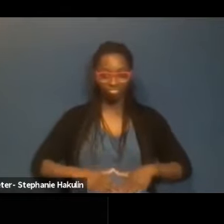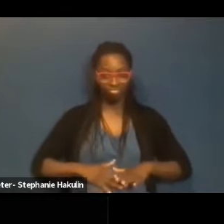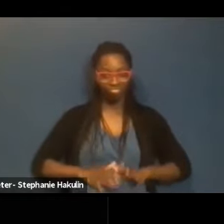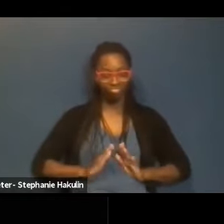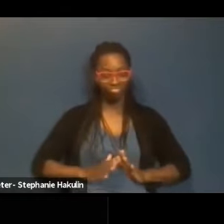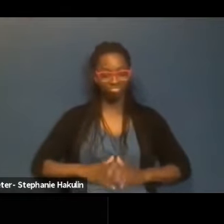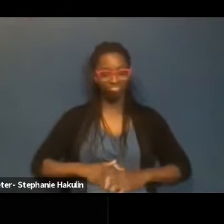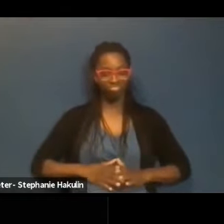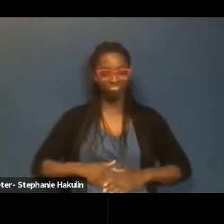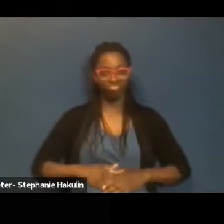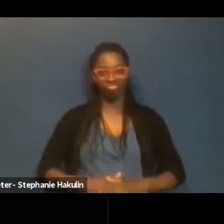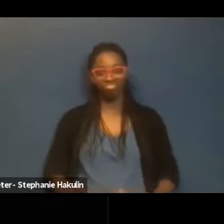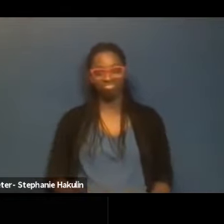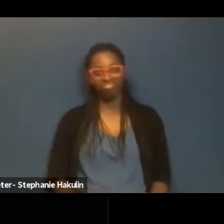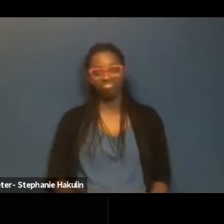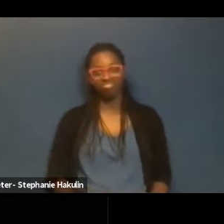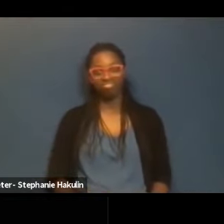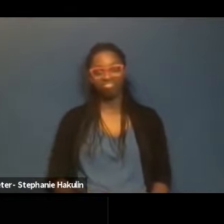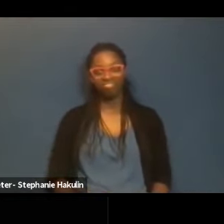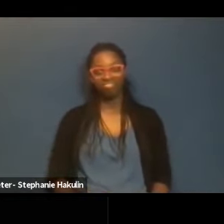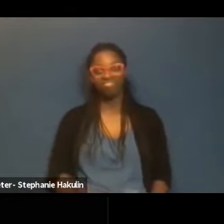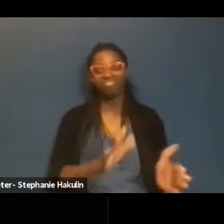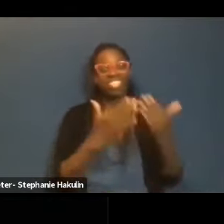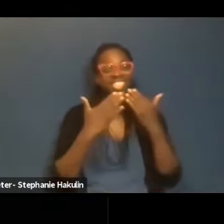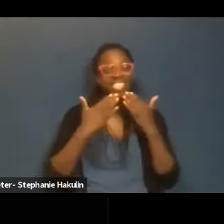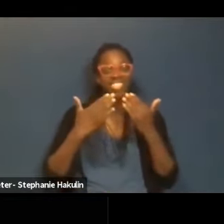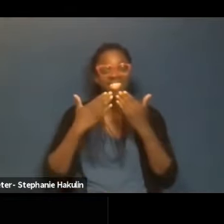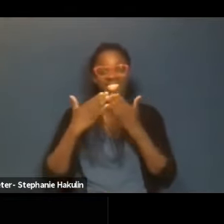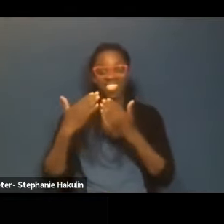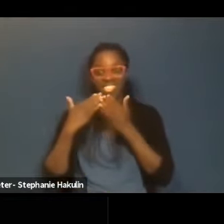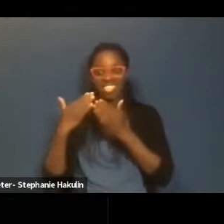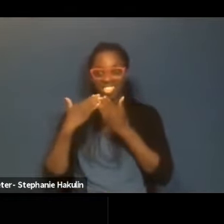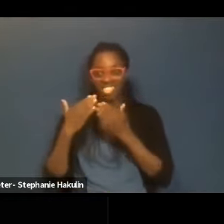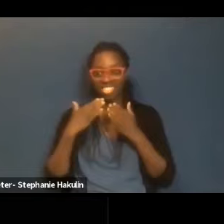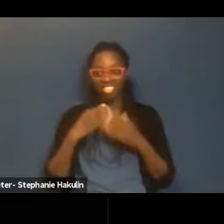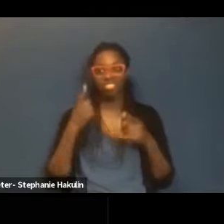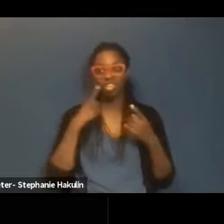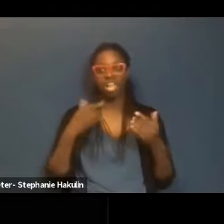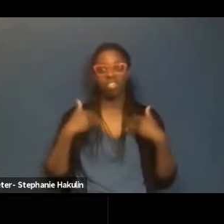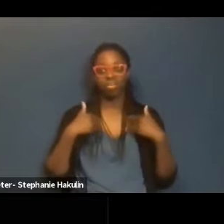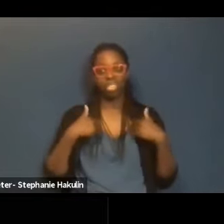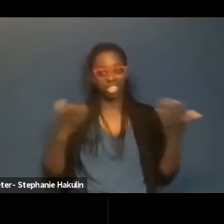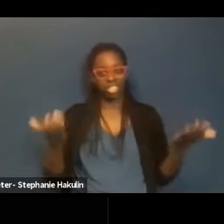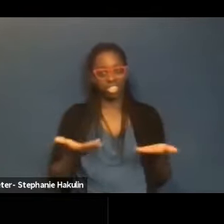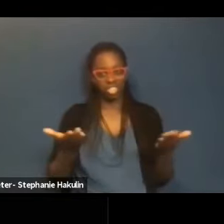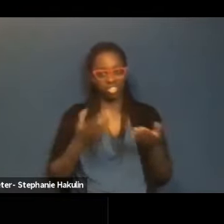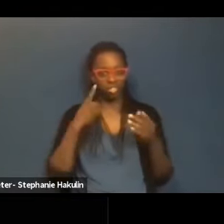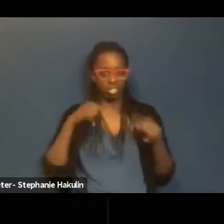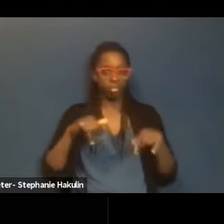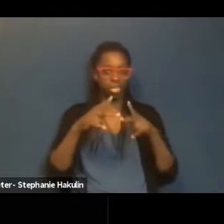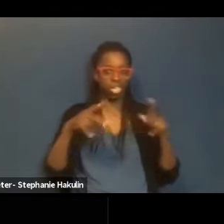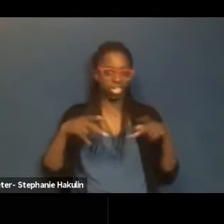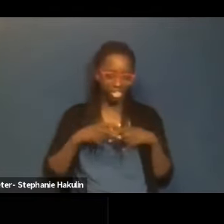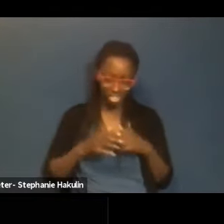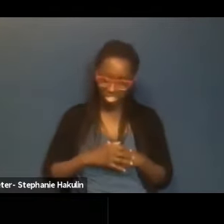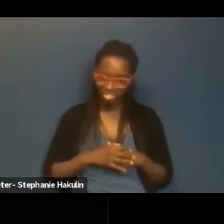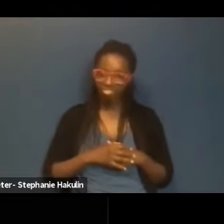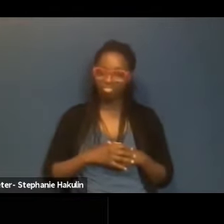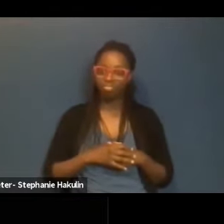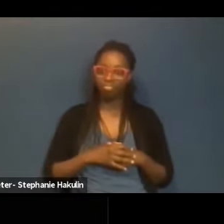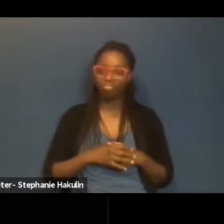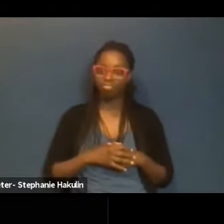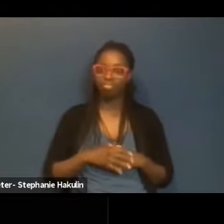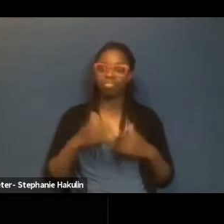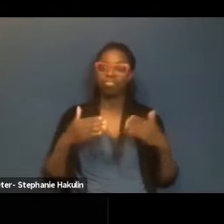Thank y'all. Thank y'all for giving me that space. Thank you. Thank you so much for the inspiration, Janae Johnson, wherever you